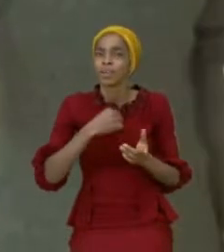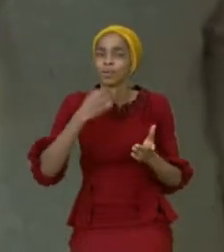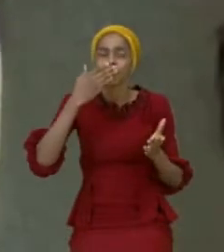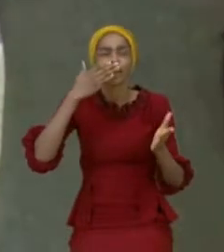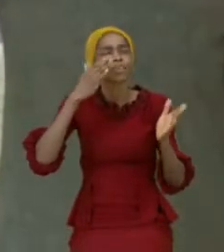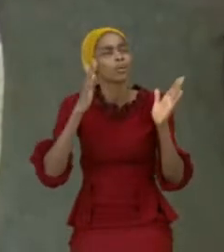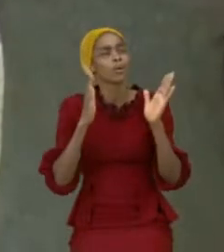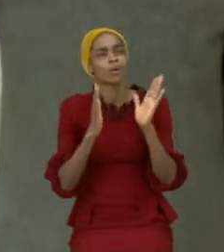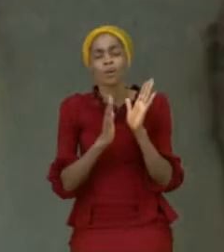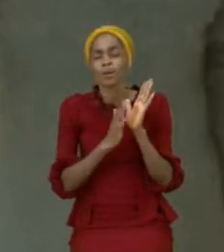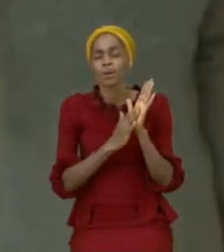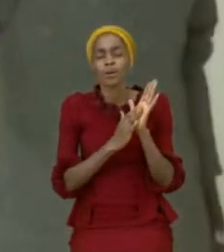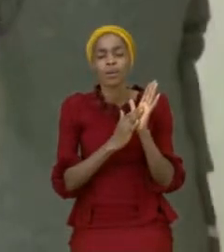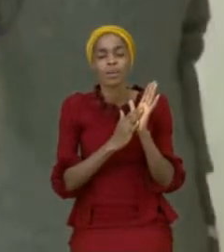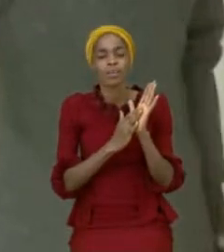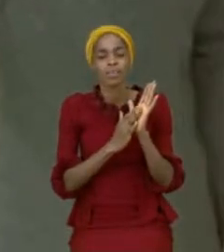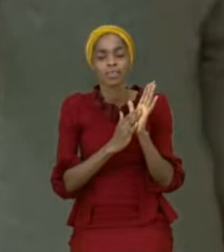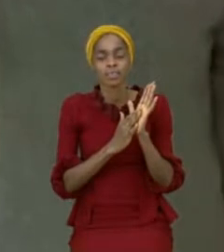we